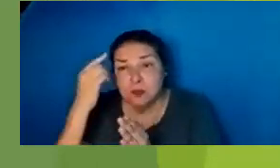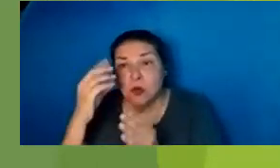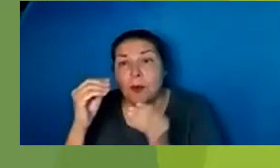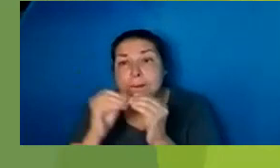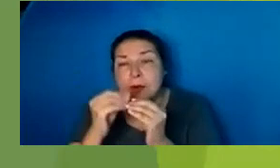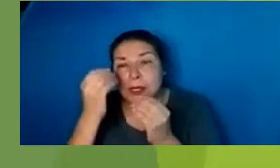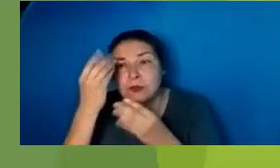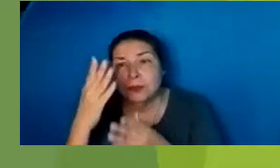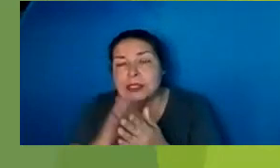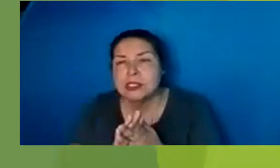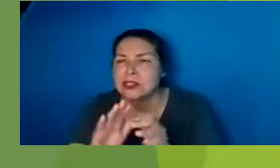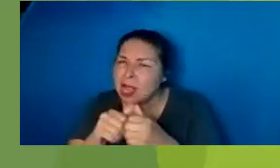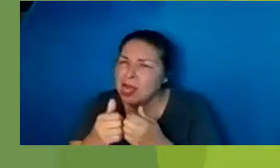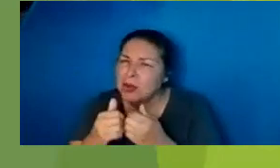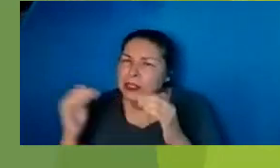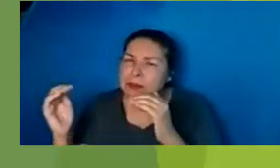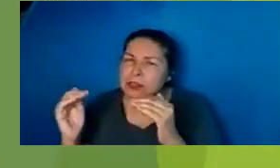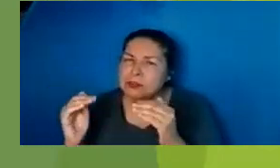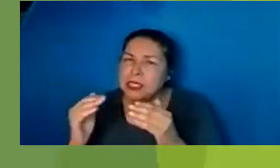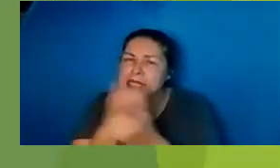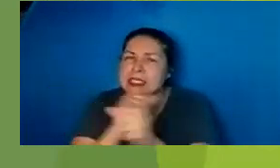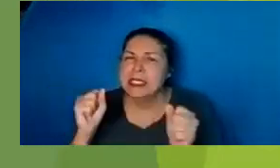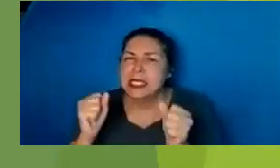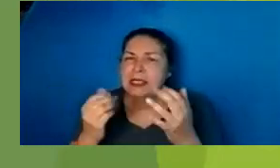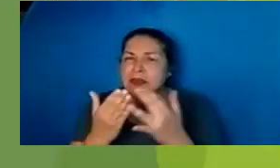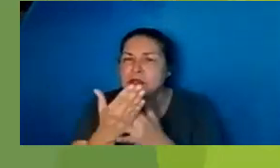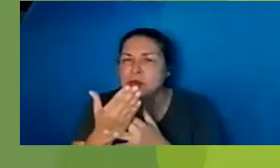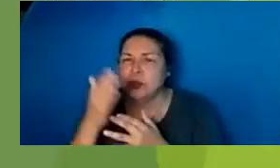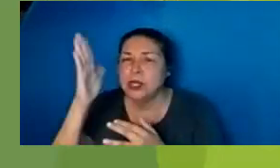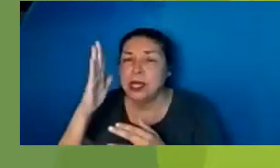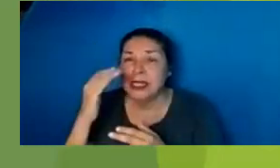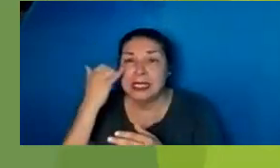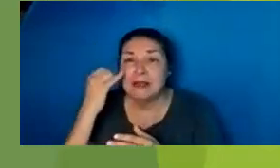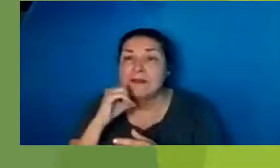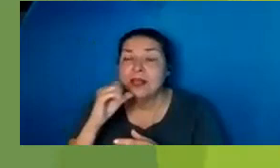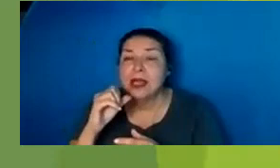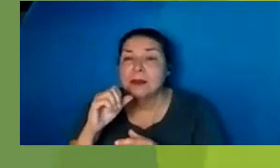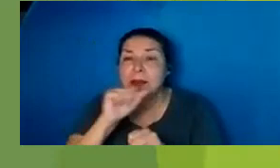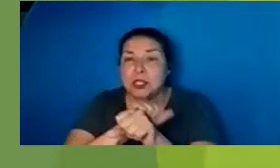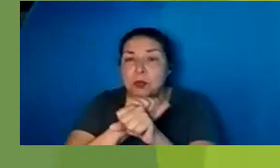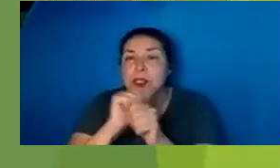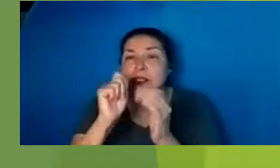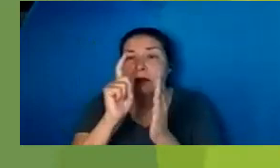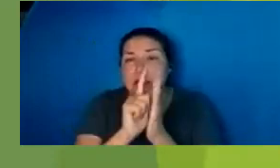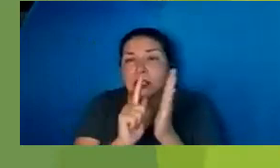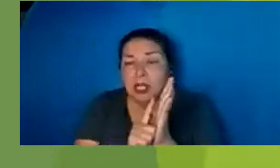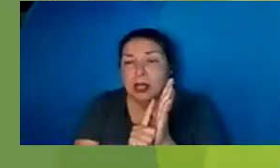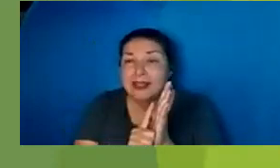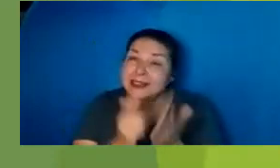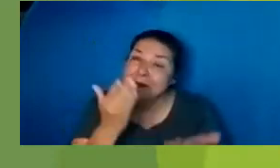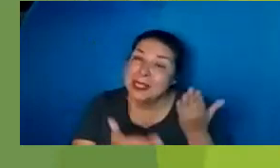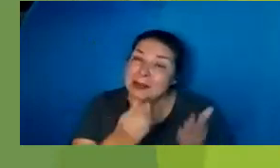are we to be justified before God, if not by the works of the law? Then maybe they would listen,